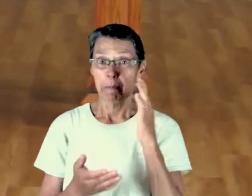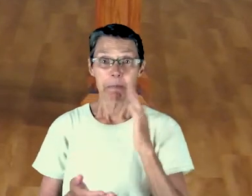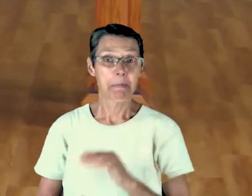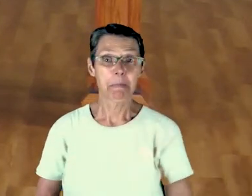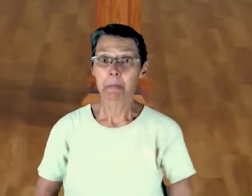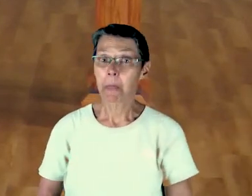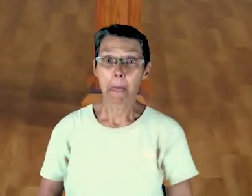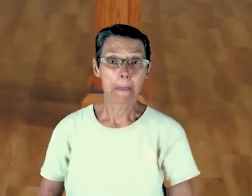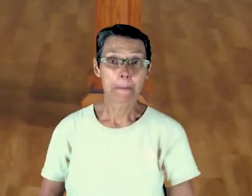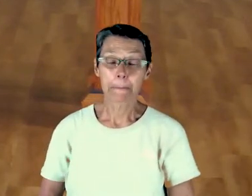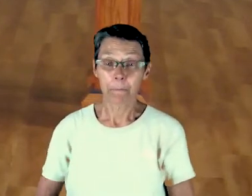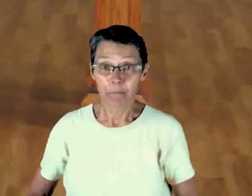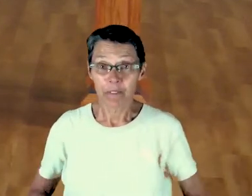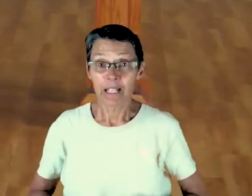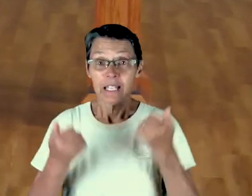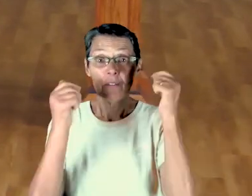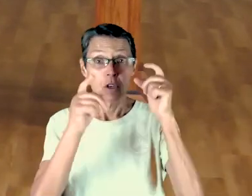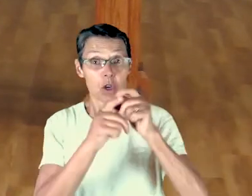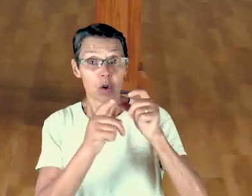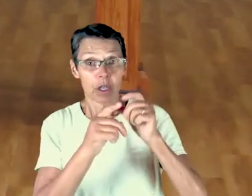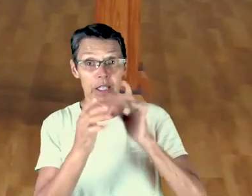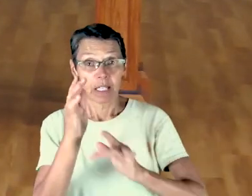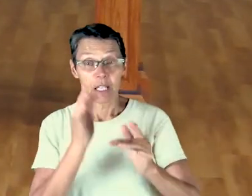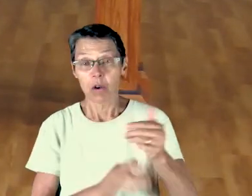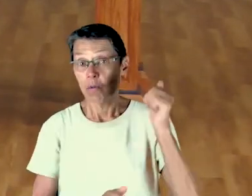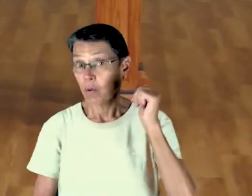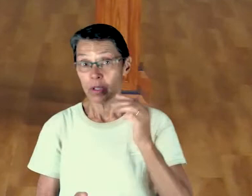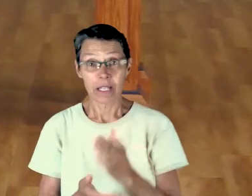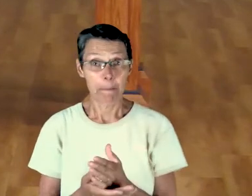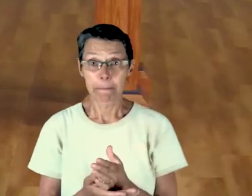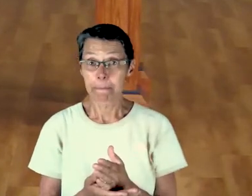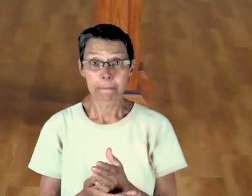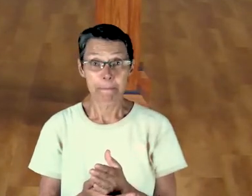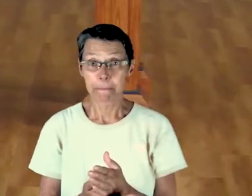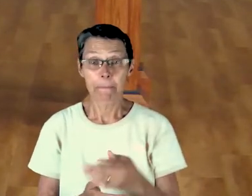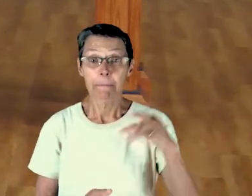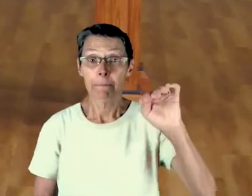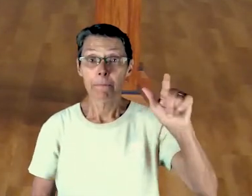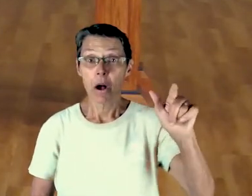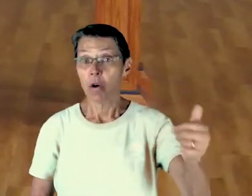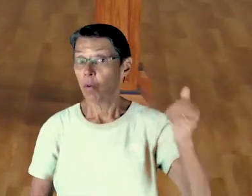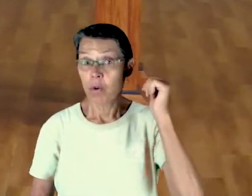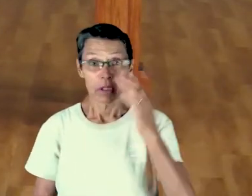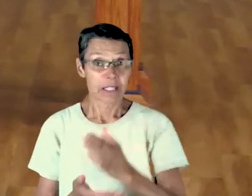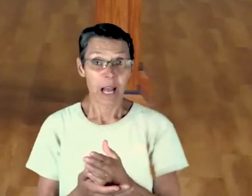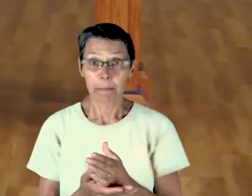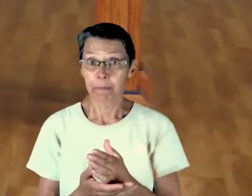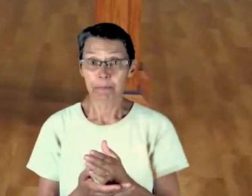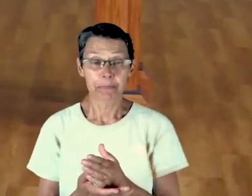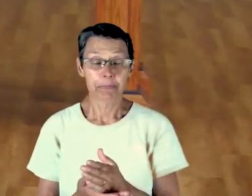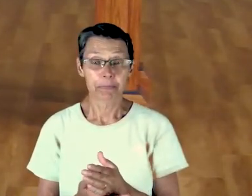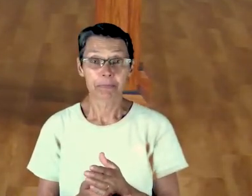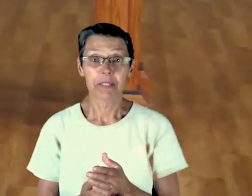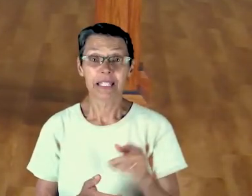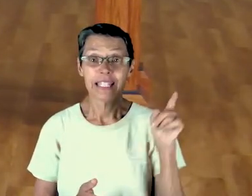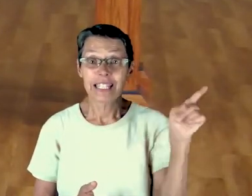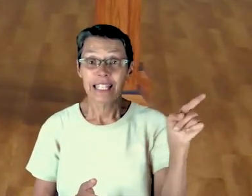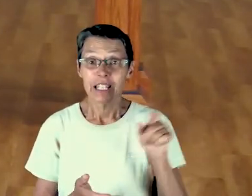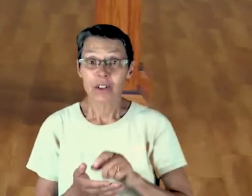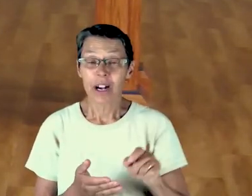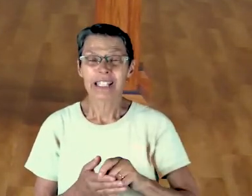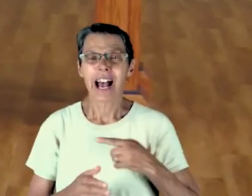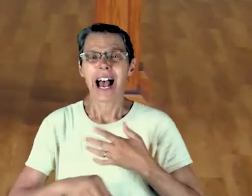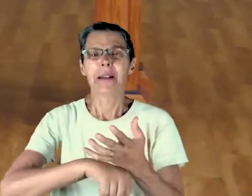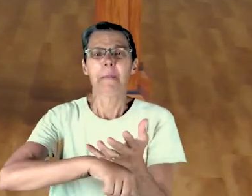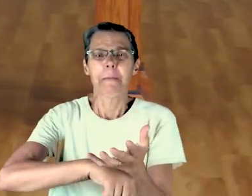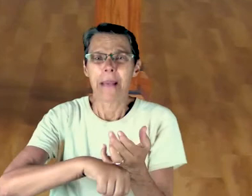The living word that is Jesus just won't let up. The apostle Paul just won't let up. I beg you, Paul says,